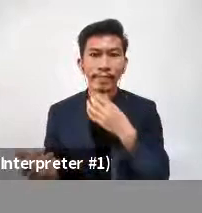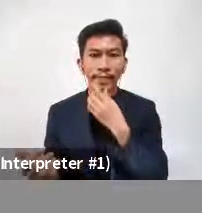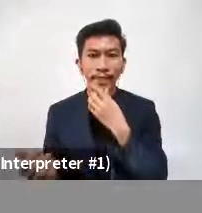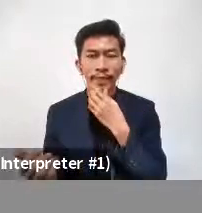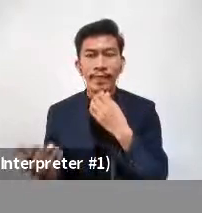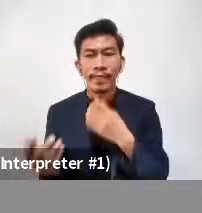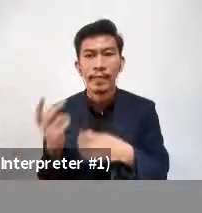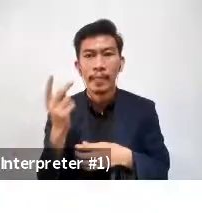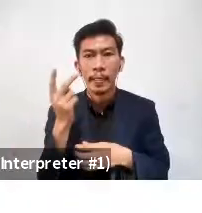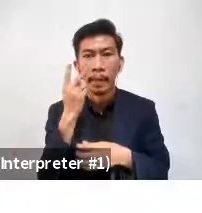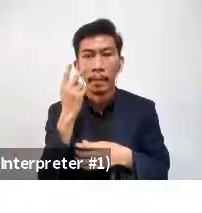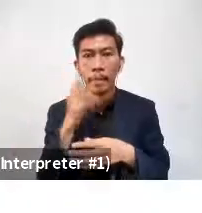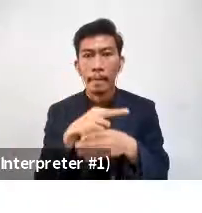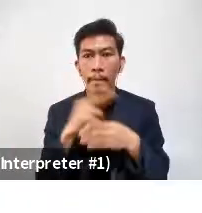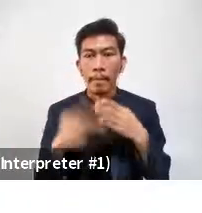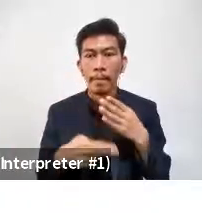results of the